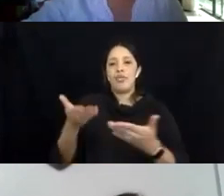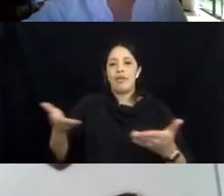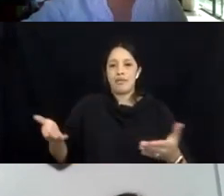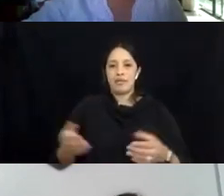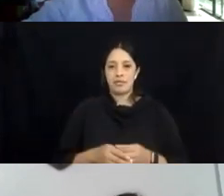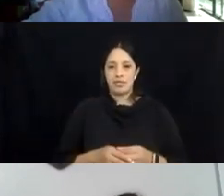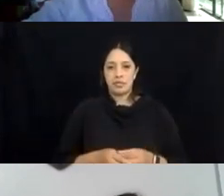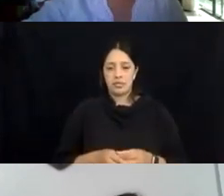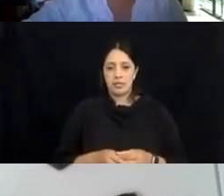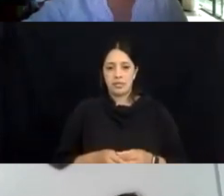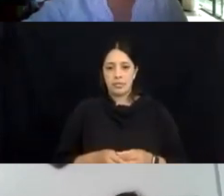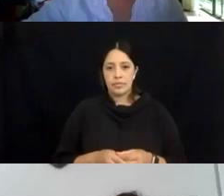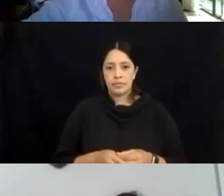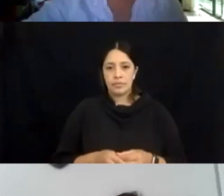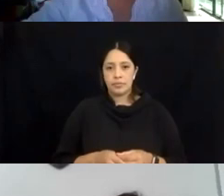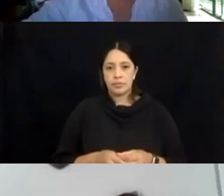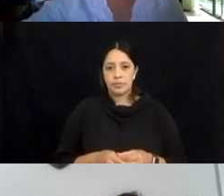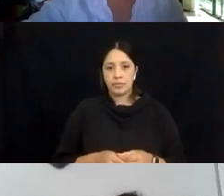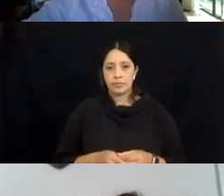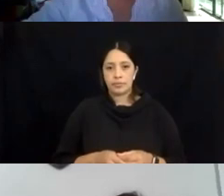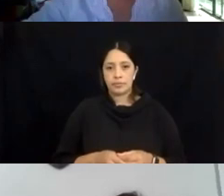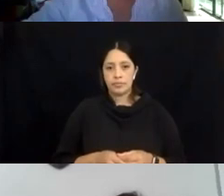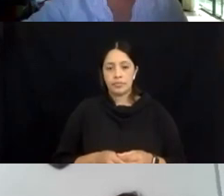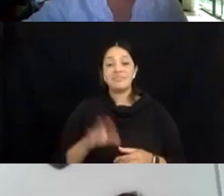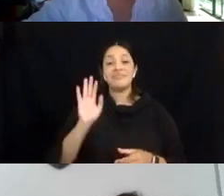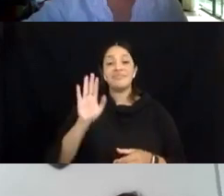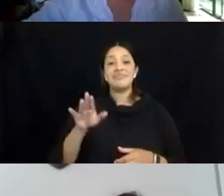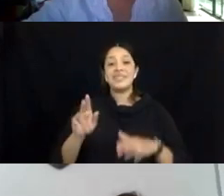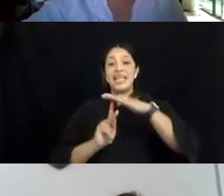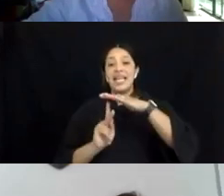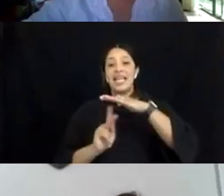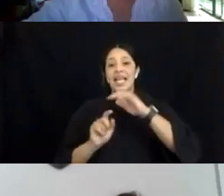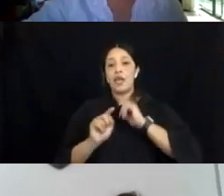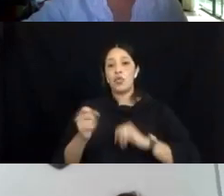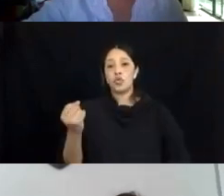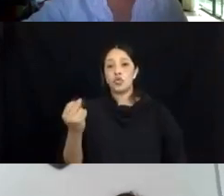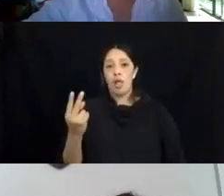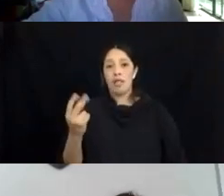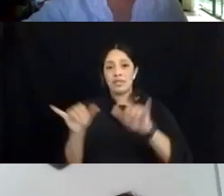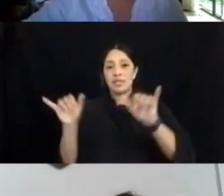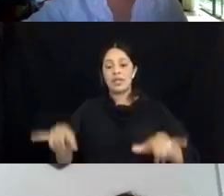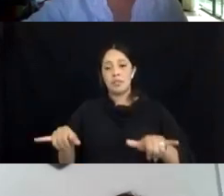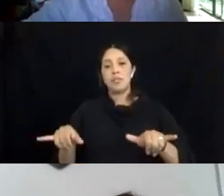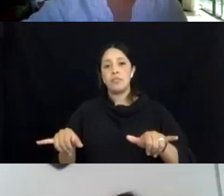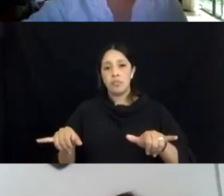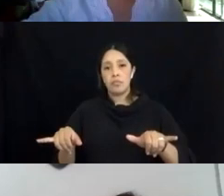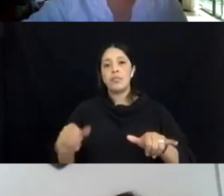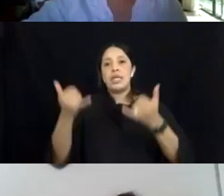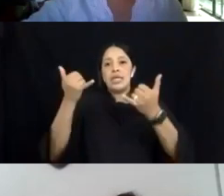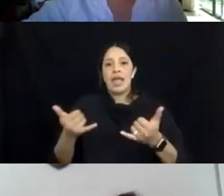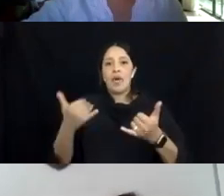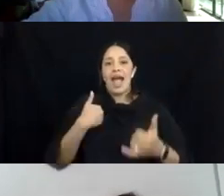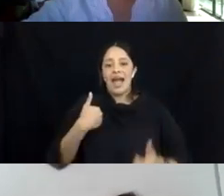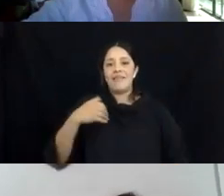support and push forward, and that is the K-12 system has now created an ethnic studies requirement